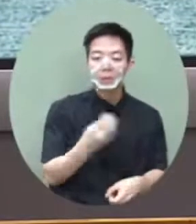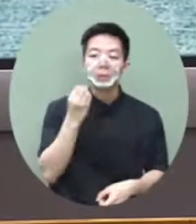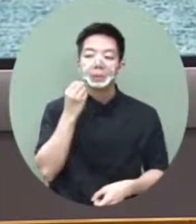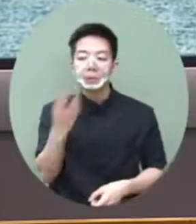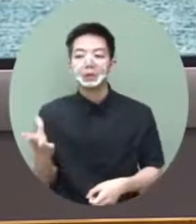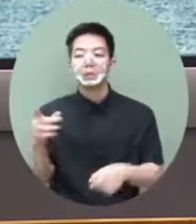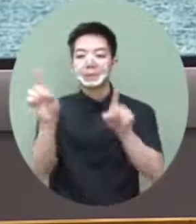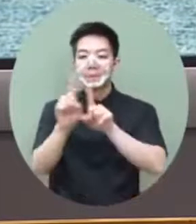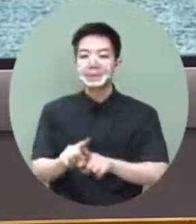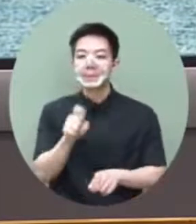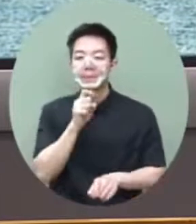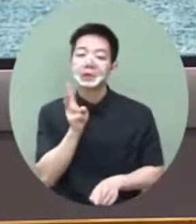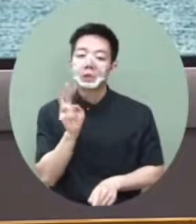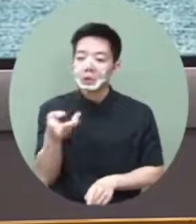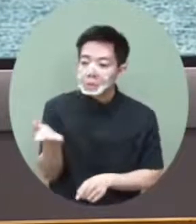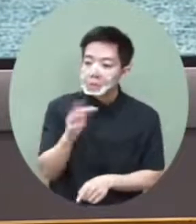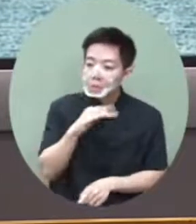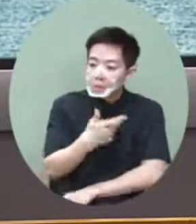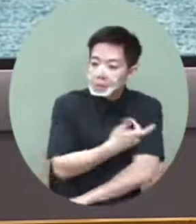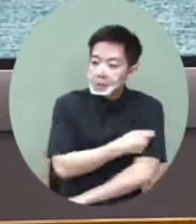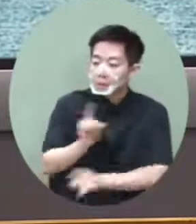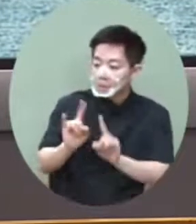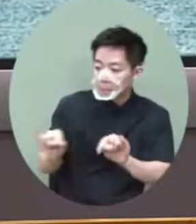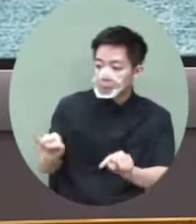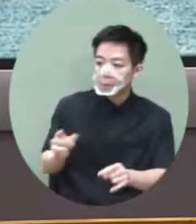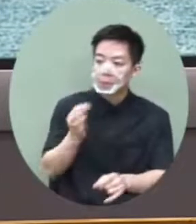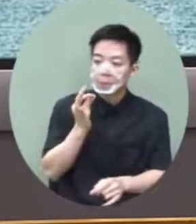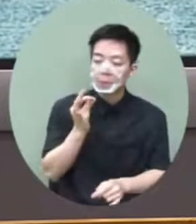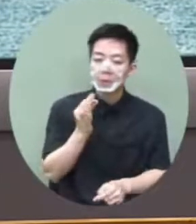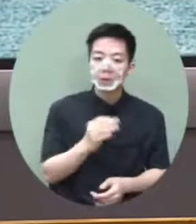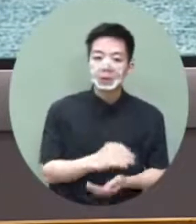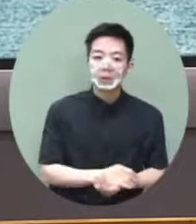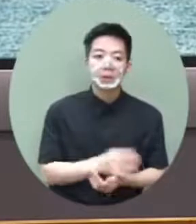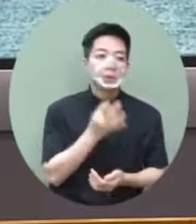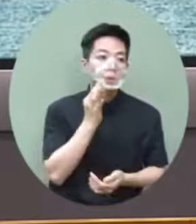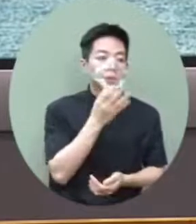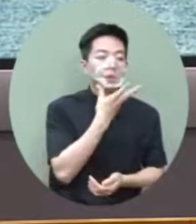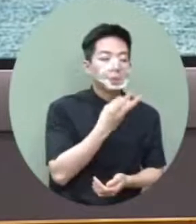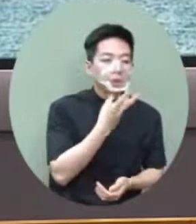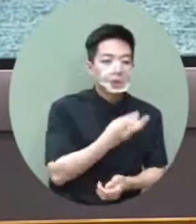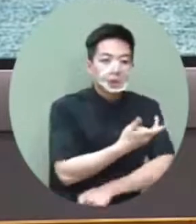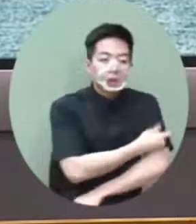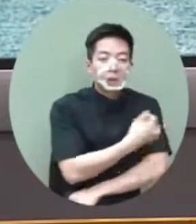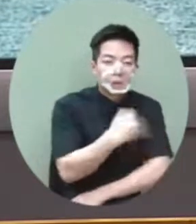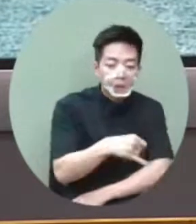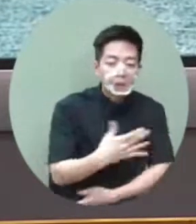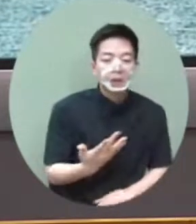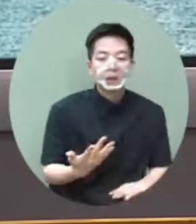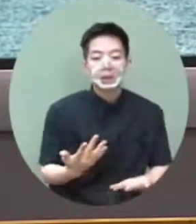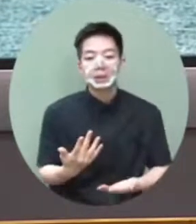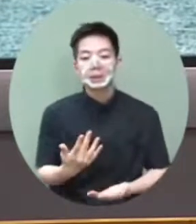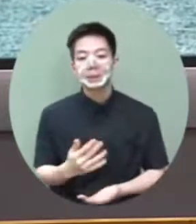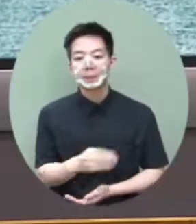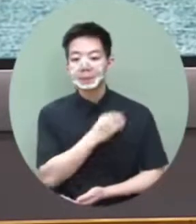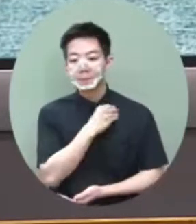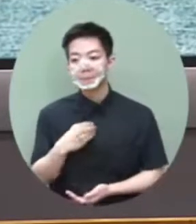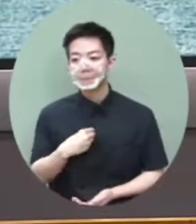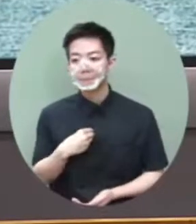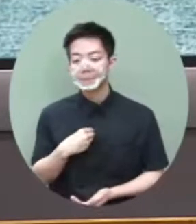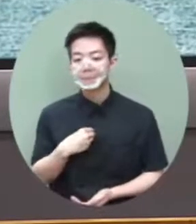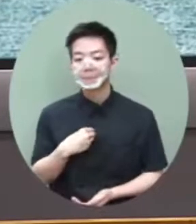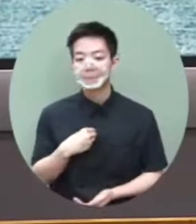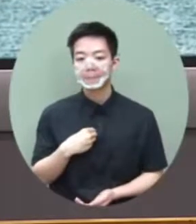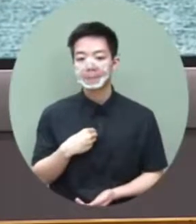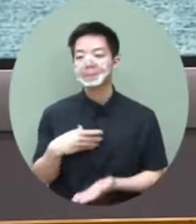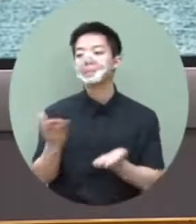Well, there are some exemptions. Say, for example, people who are unfit to be vaccinated because of